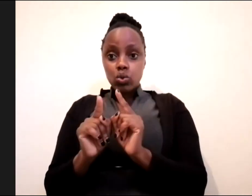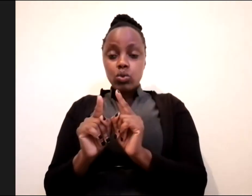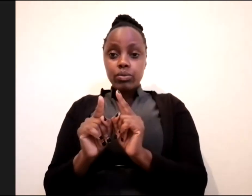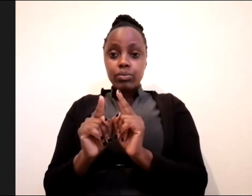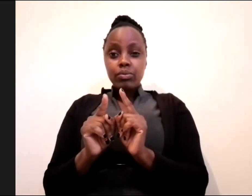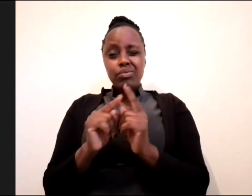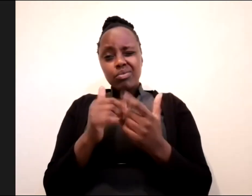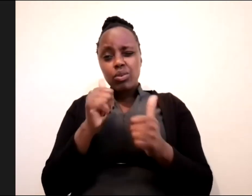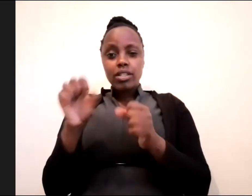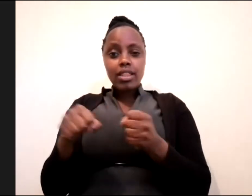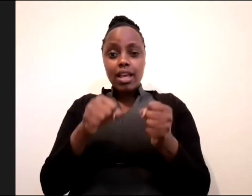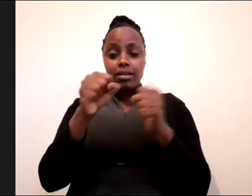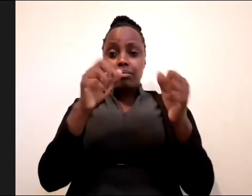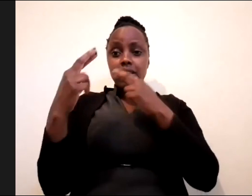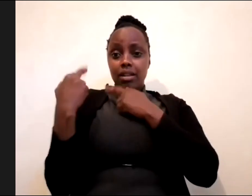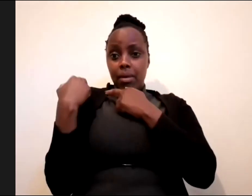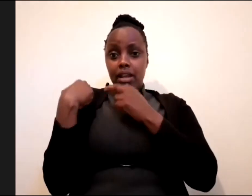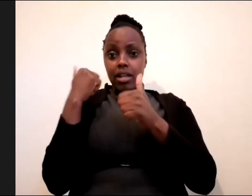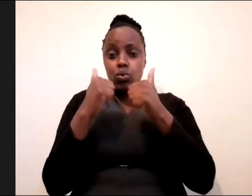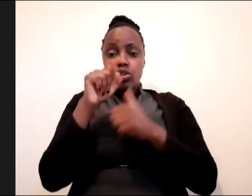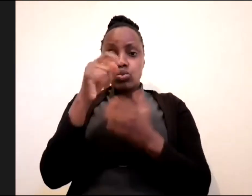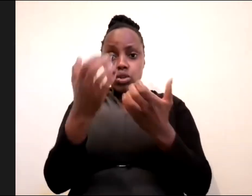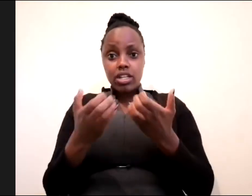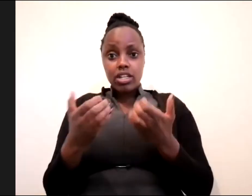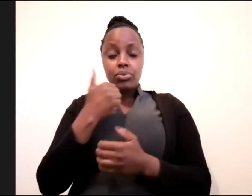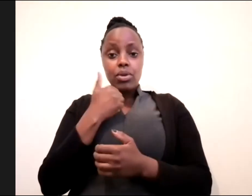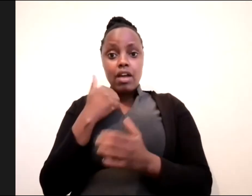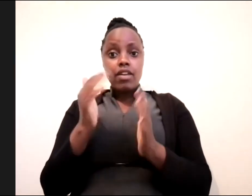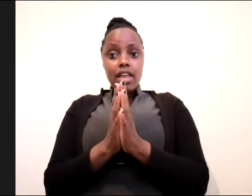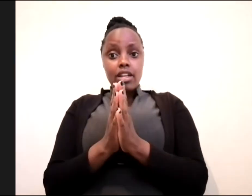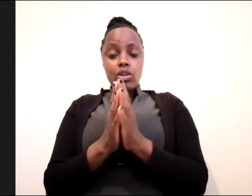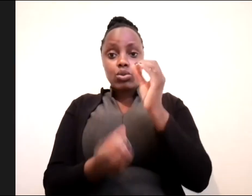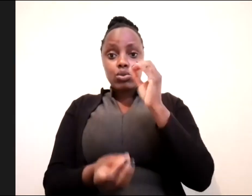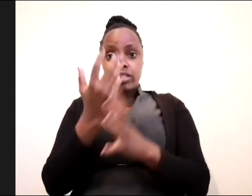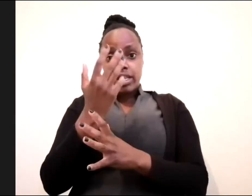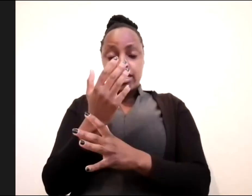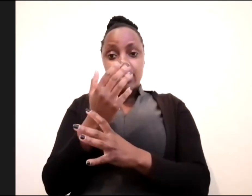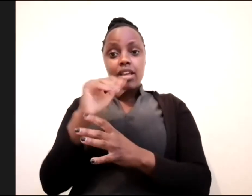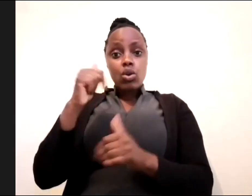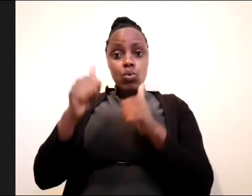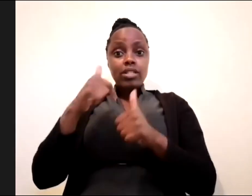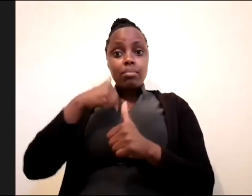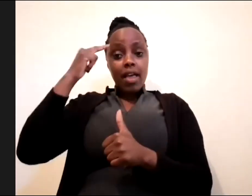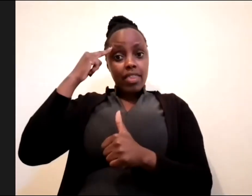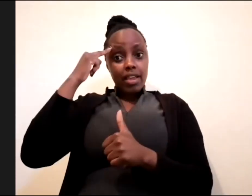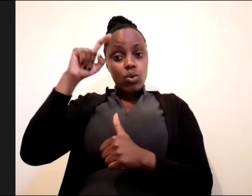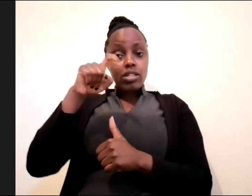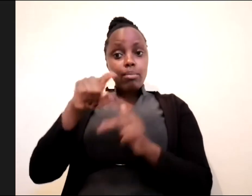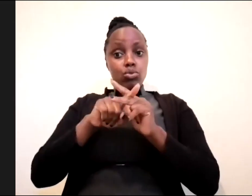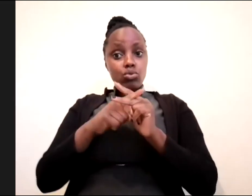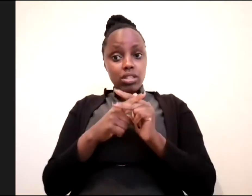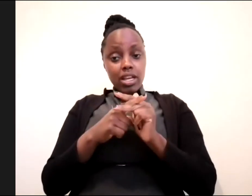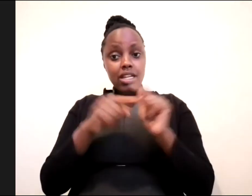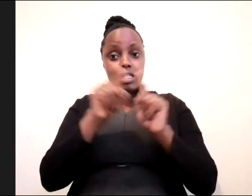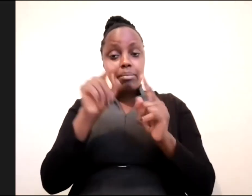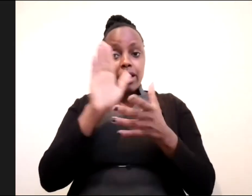administrative burdens you can have to set up this. And I think it's you have to start as quick